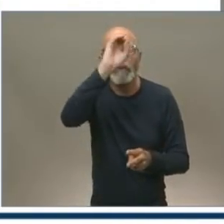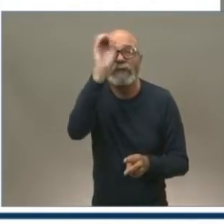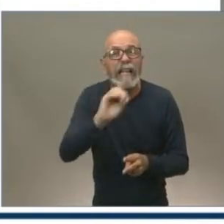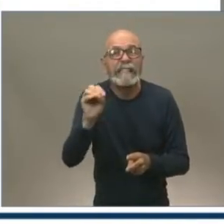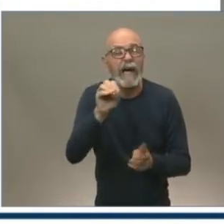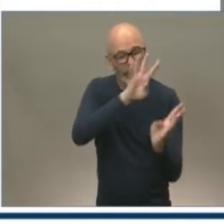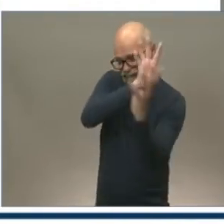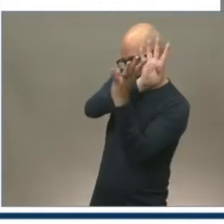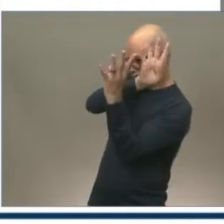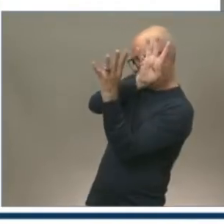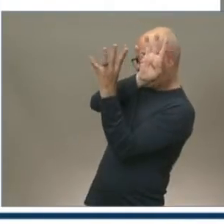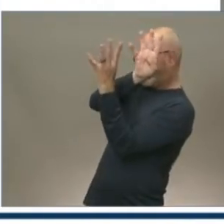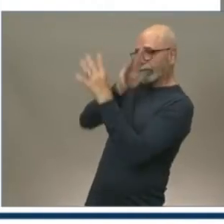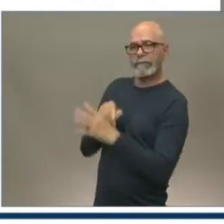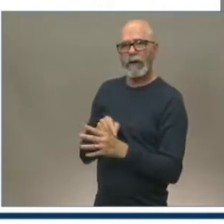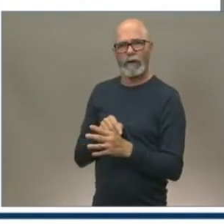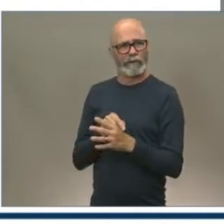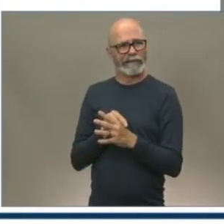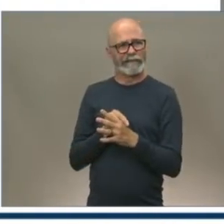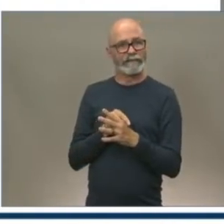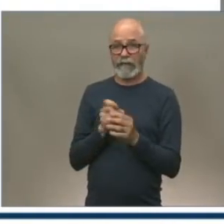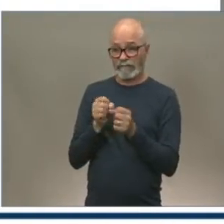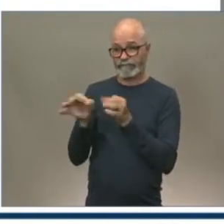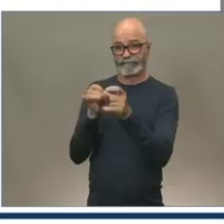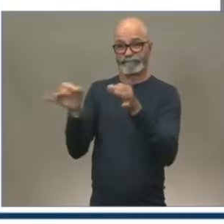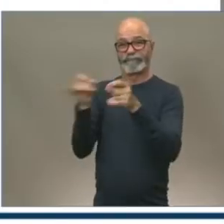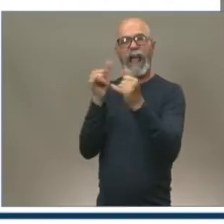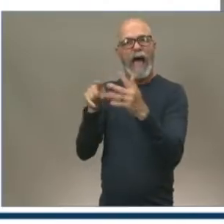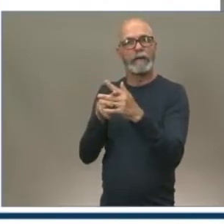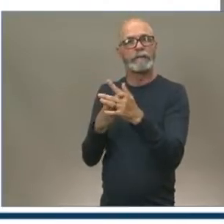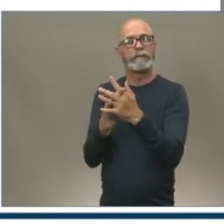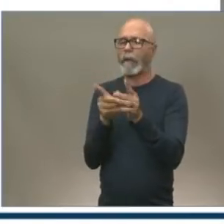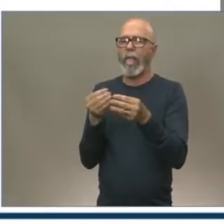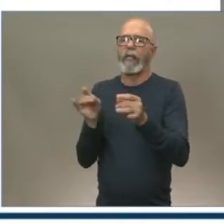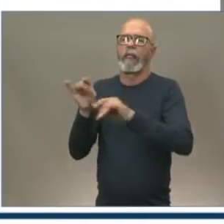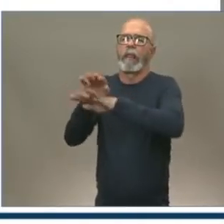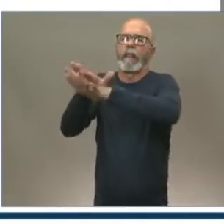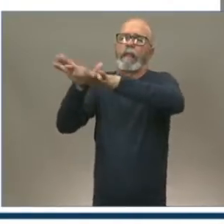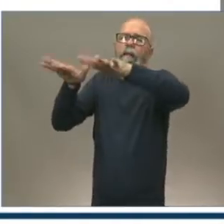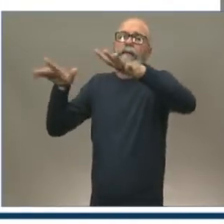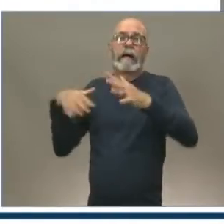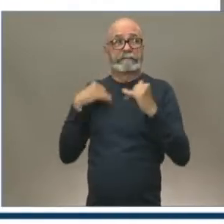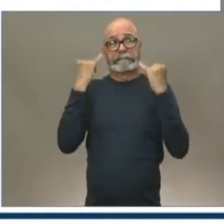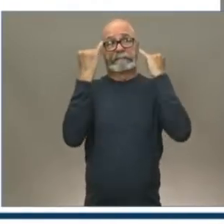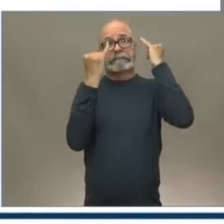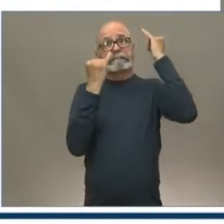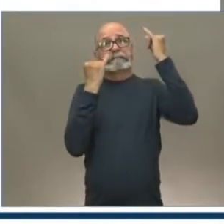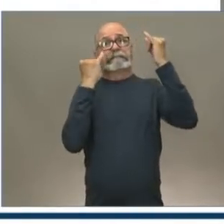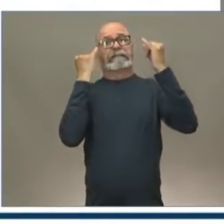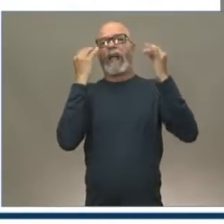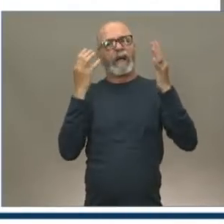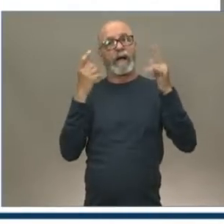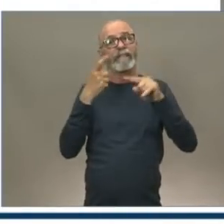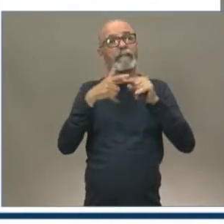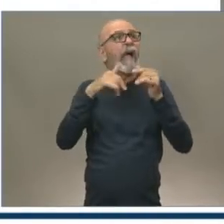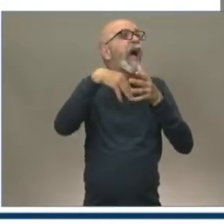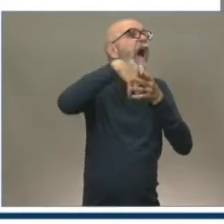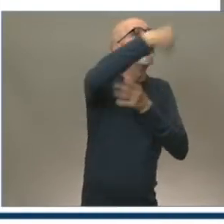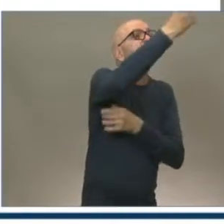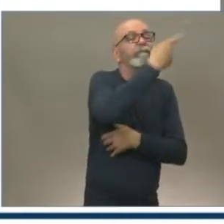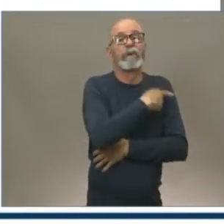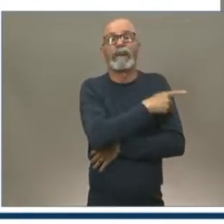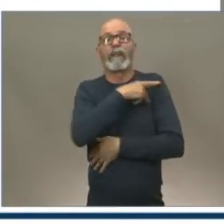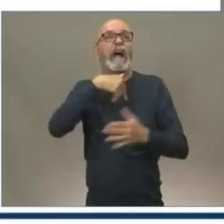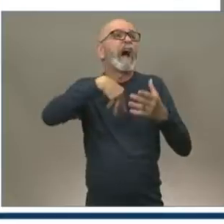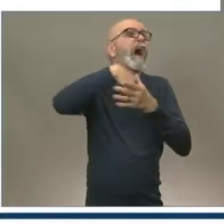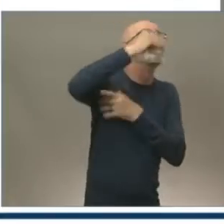context of the variant strain, which is much more transmissible. Everybody coming in, especially from other parts of the country which have high rates